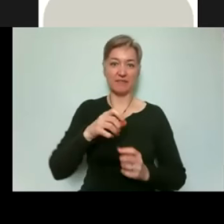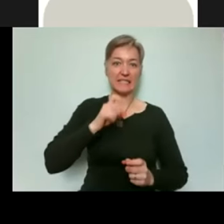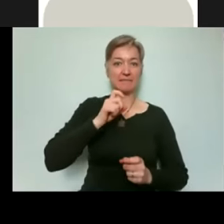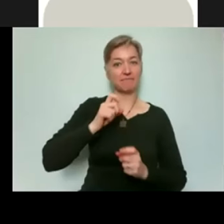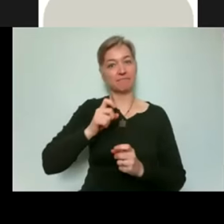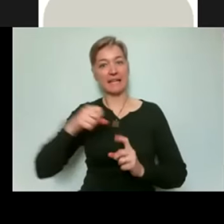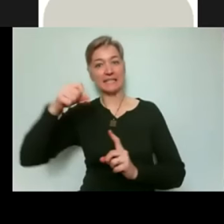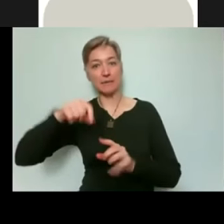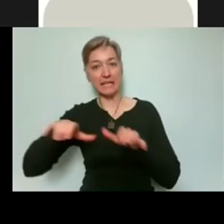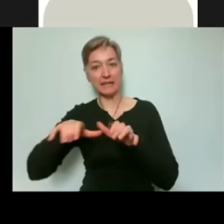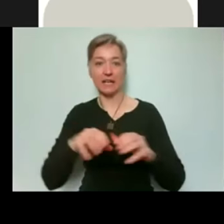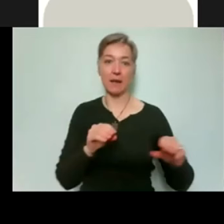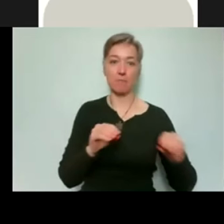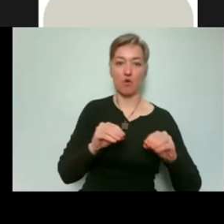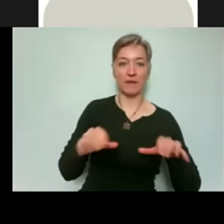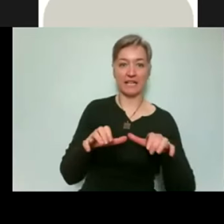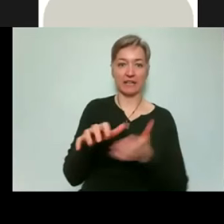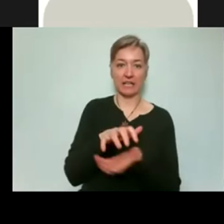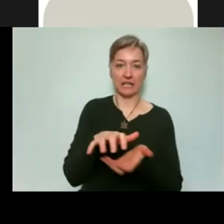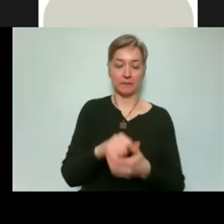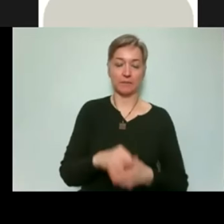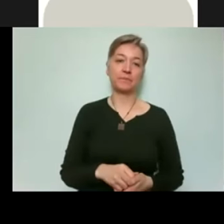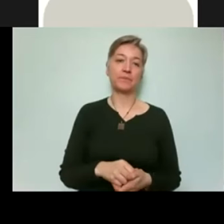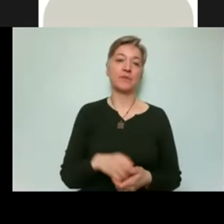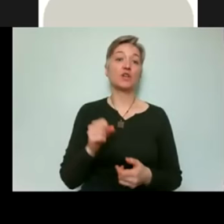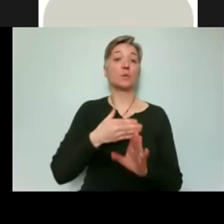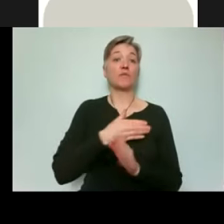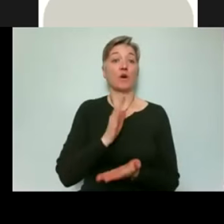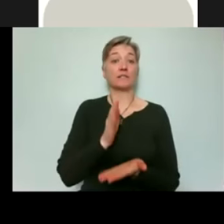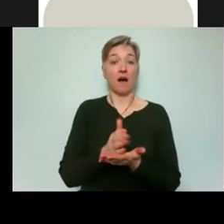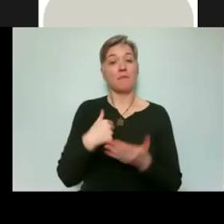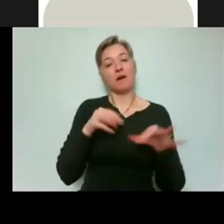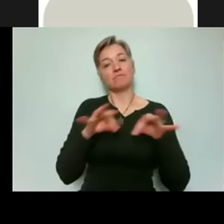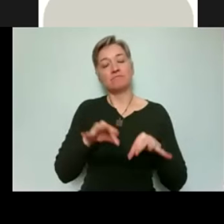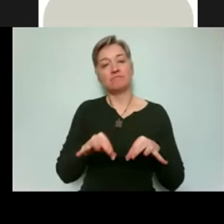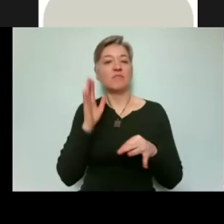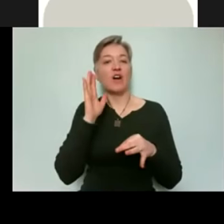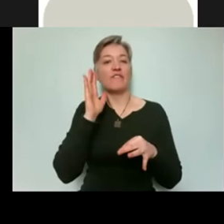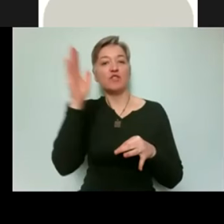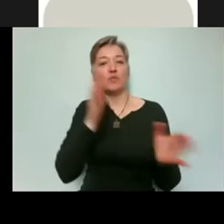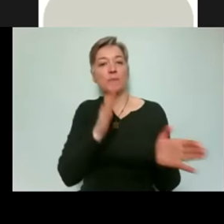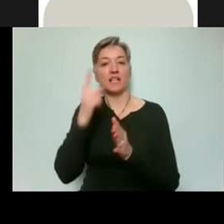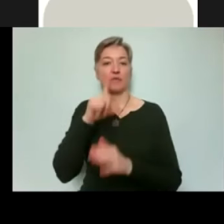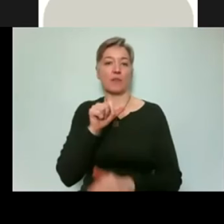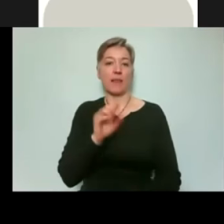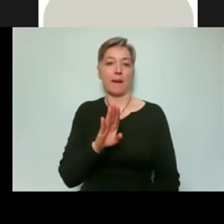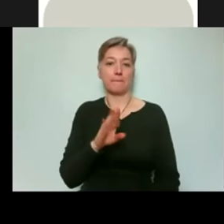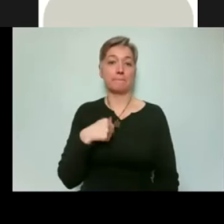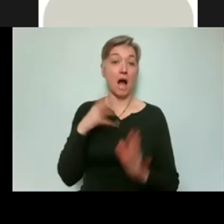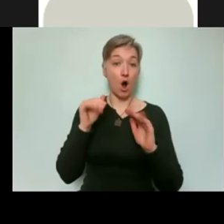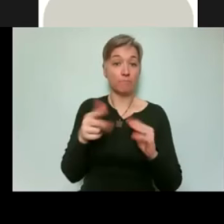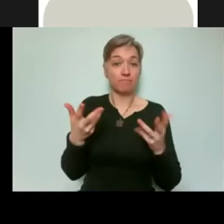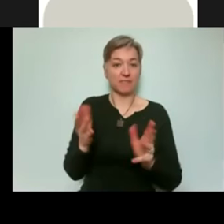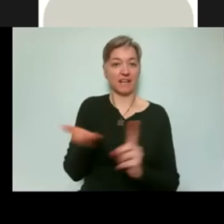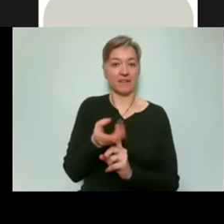activity. Okay, so before I stop, I'm just going to tell you a couple of future directions in the lab. I hope I have convinced you